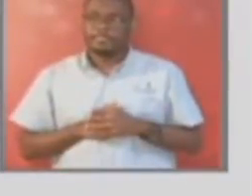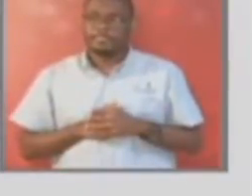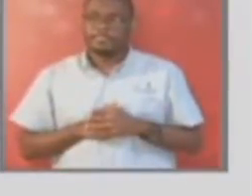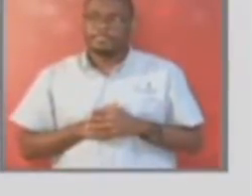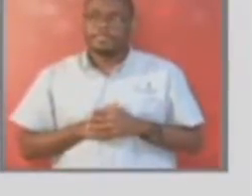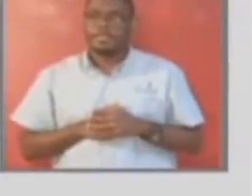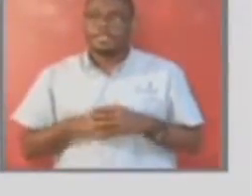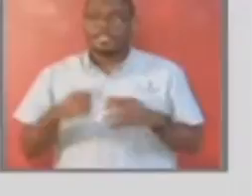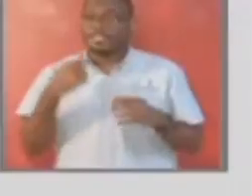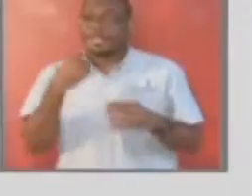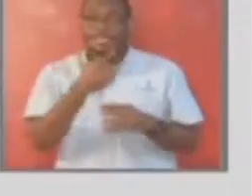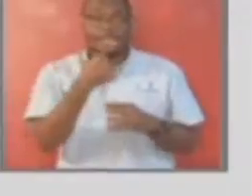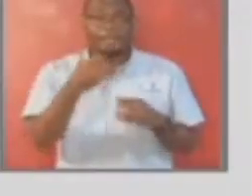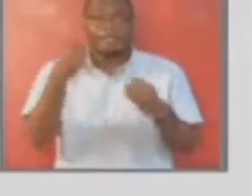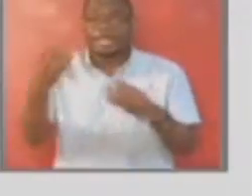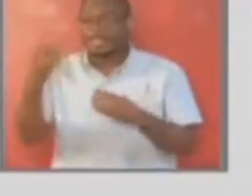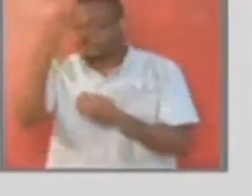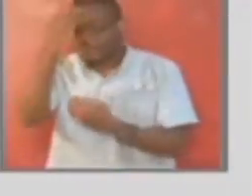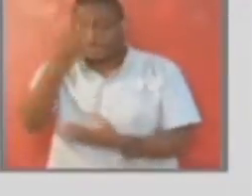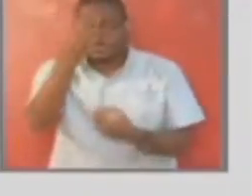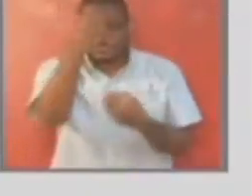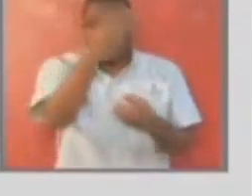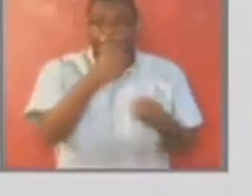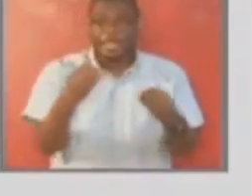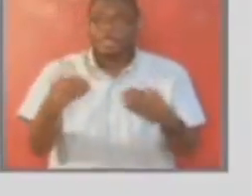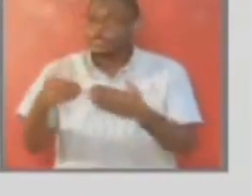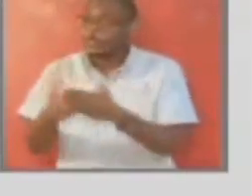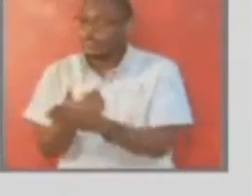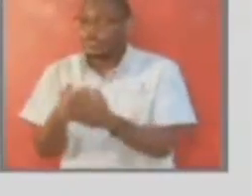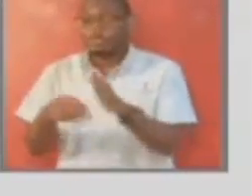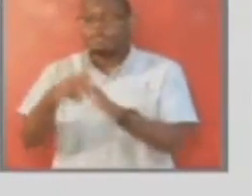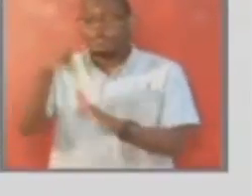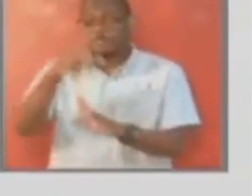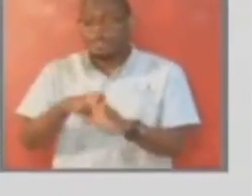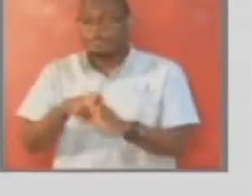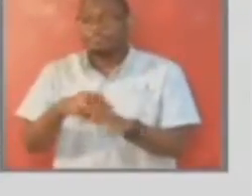range of information, new advancements, simple things that you can do.